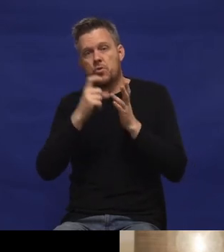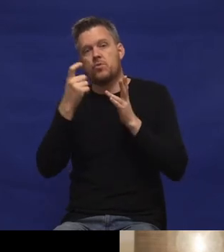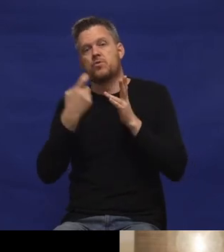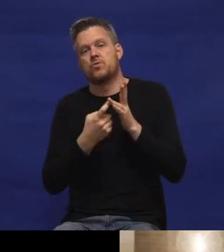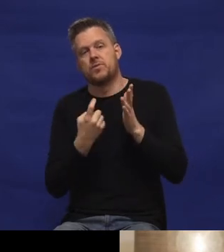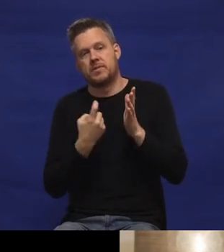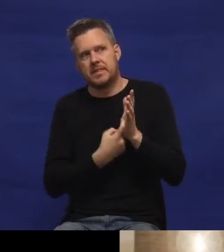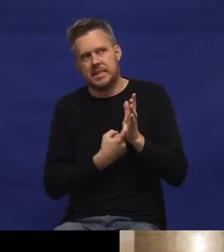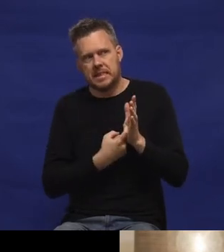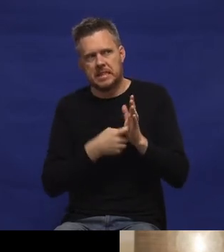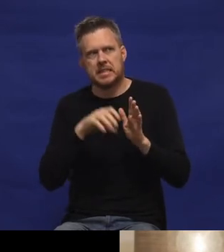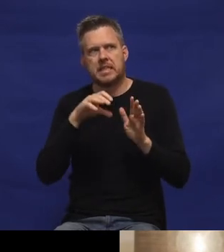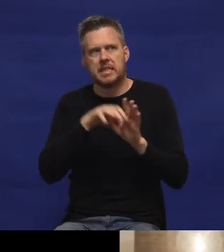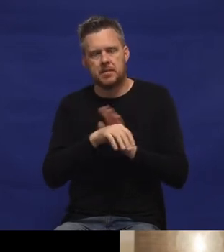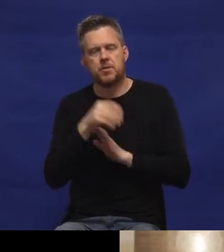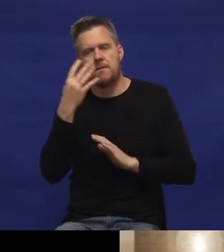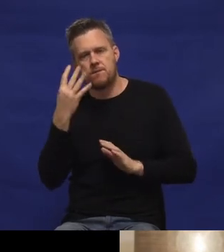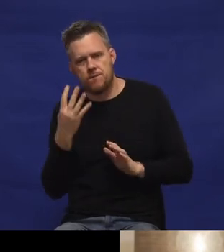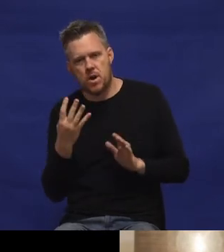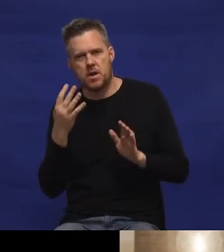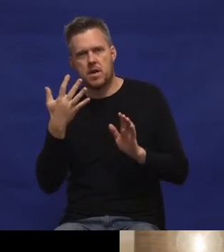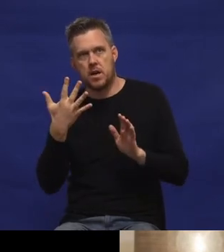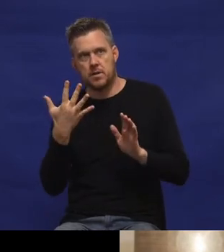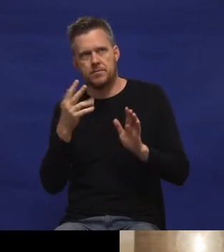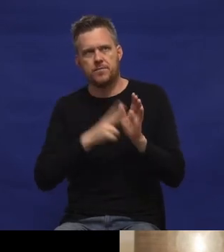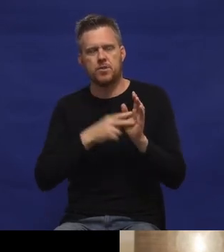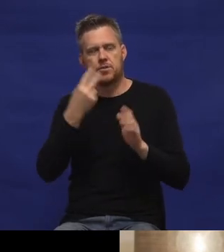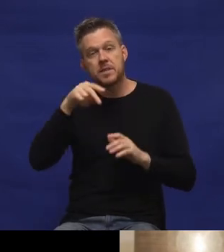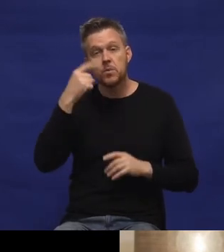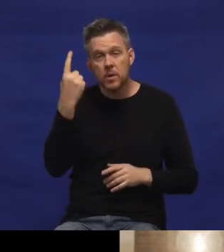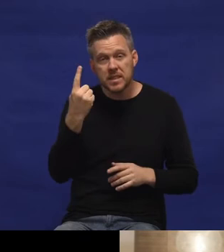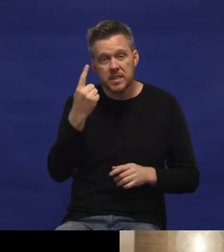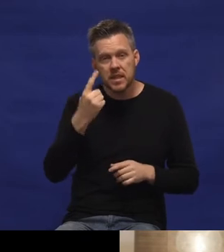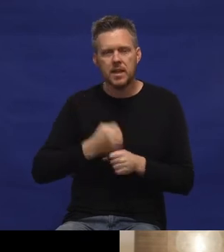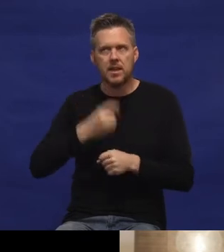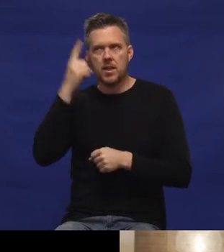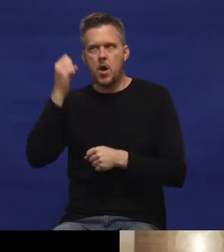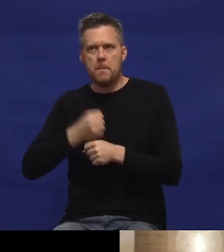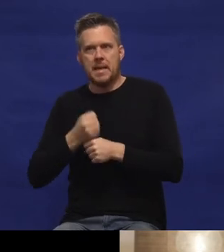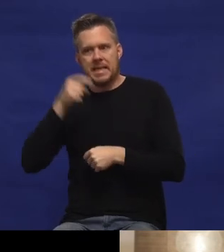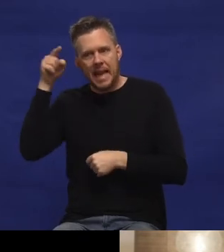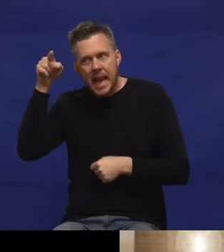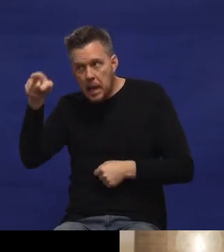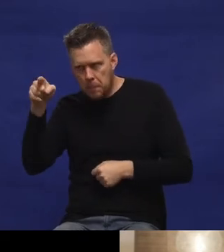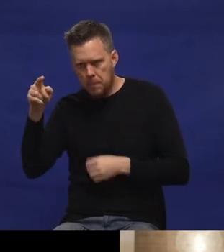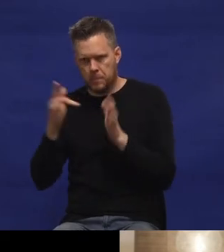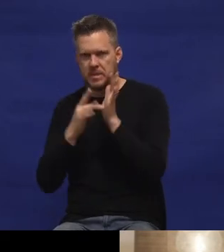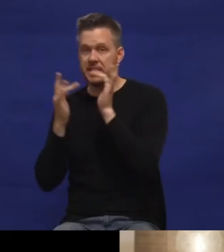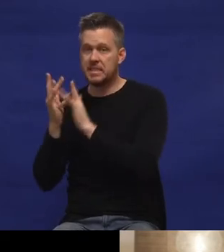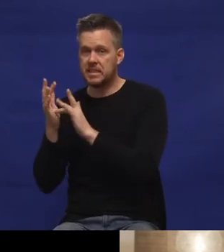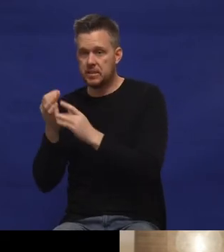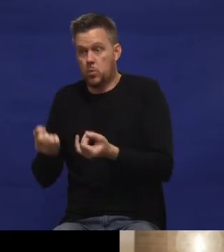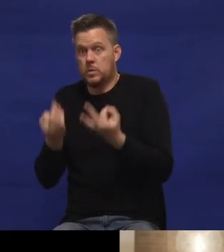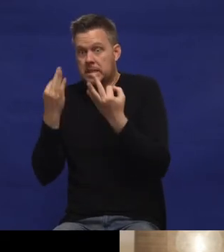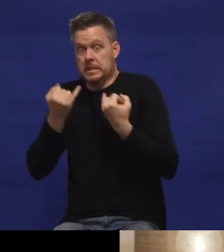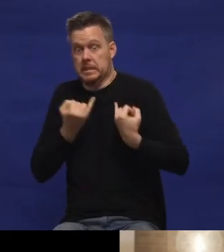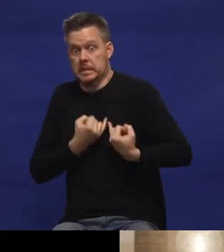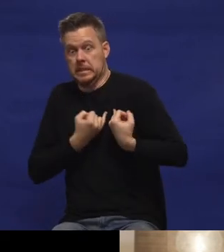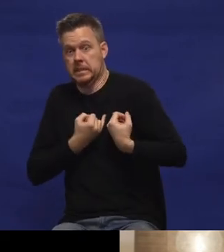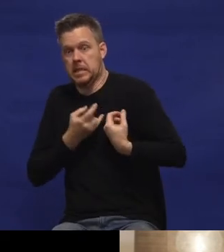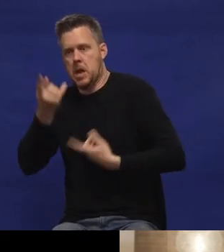verse 21. God made him, him being Jesus, who had no sin, to